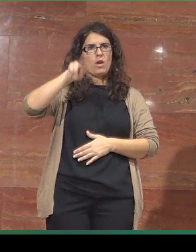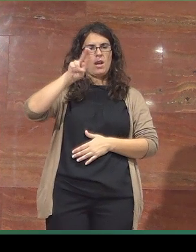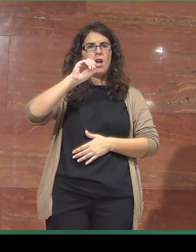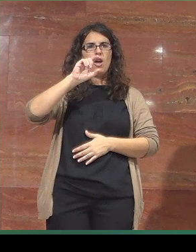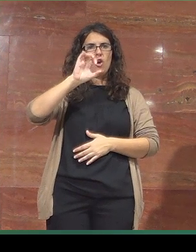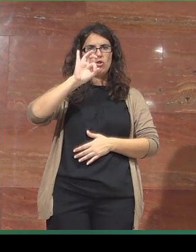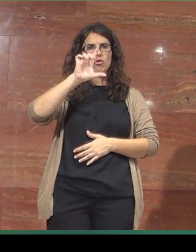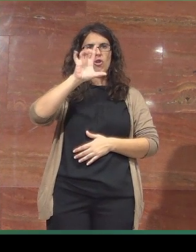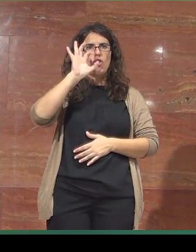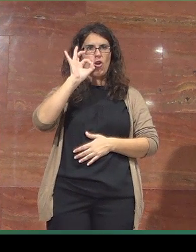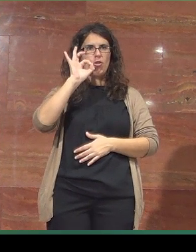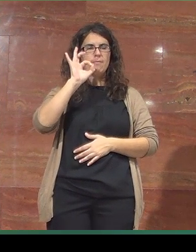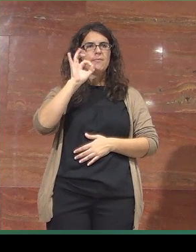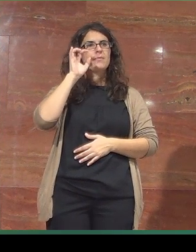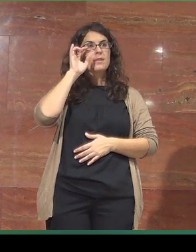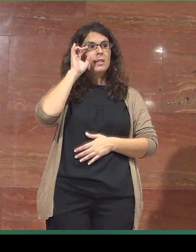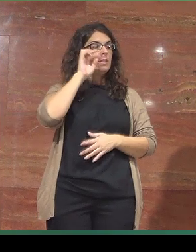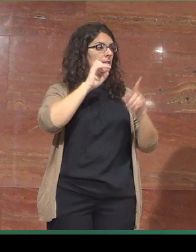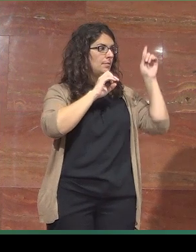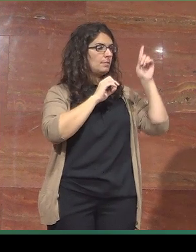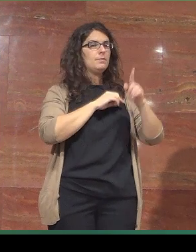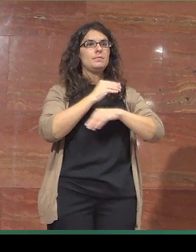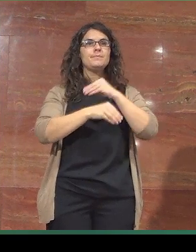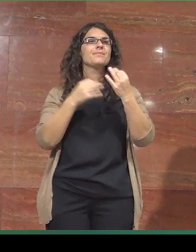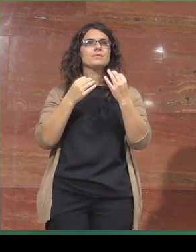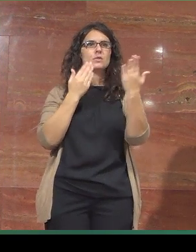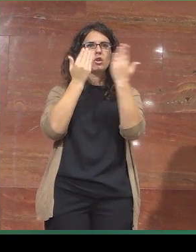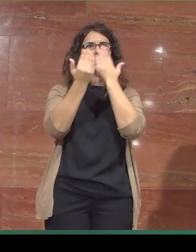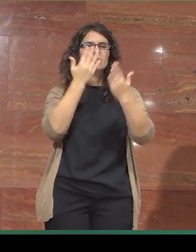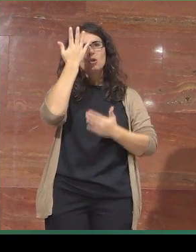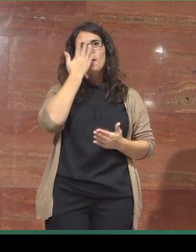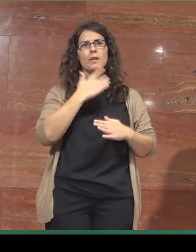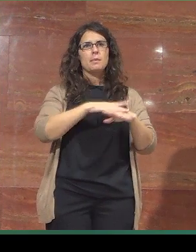guide people right through the train and to find seats.